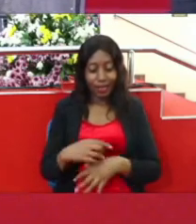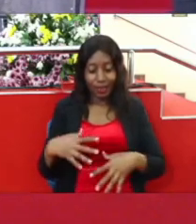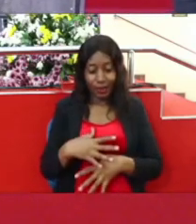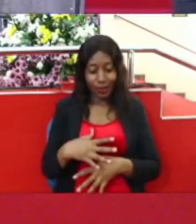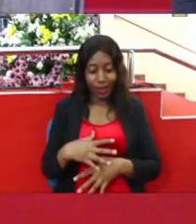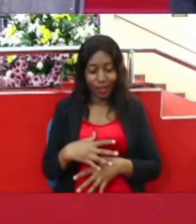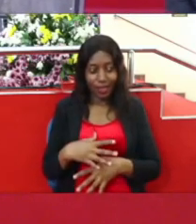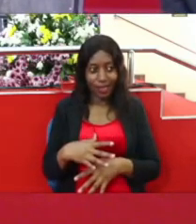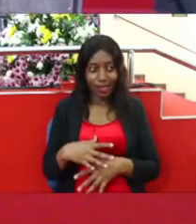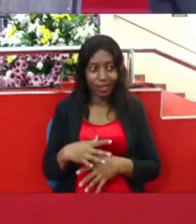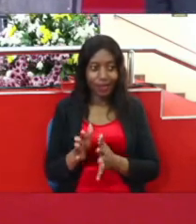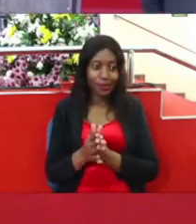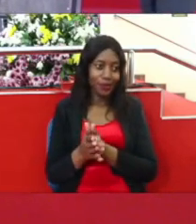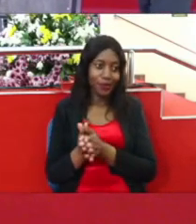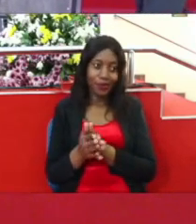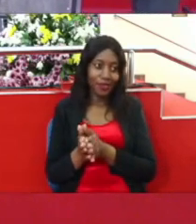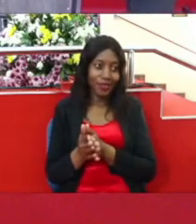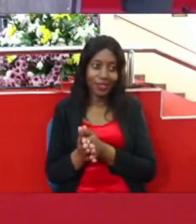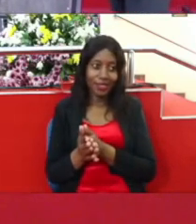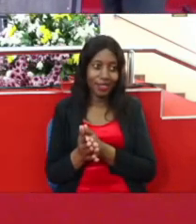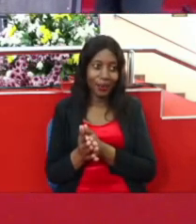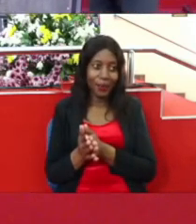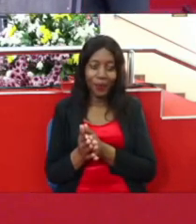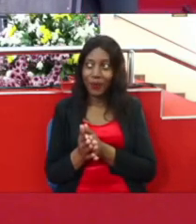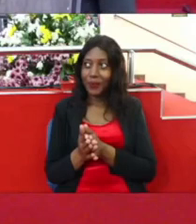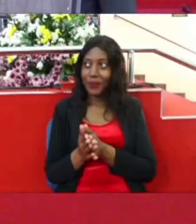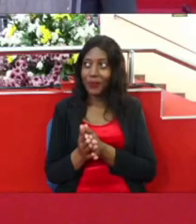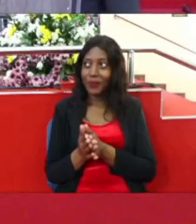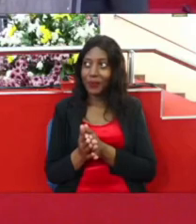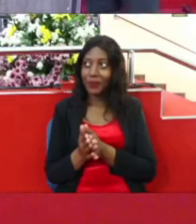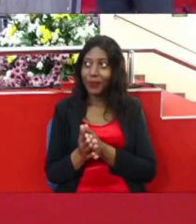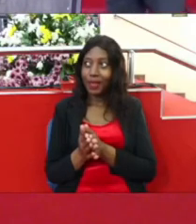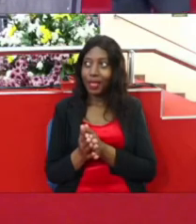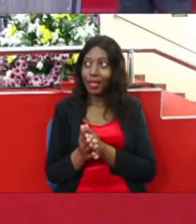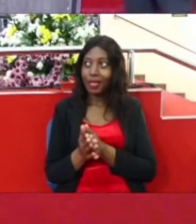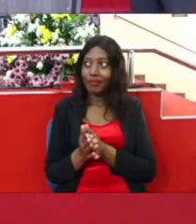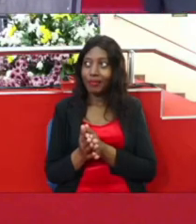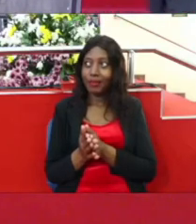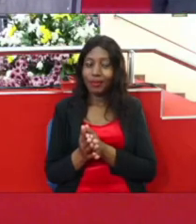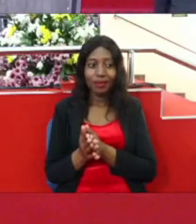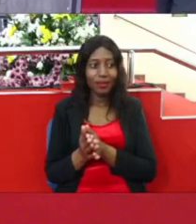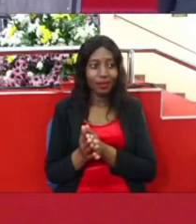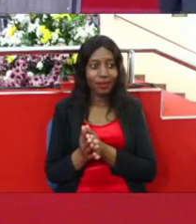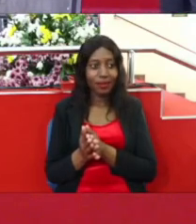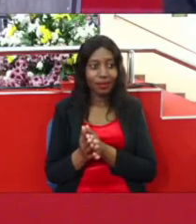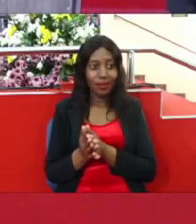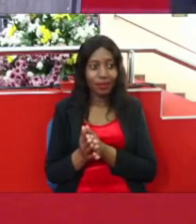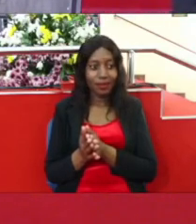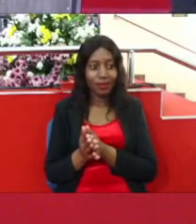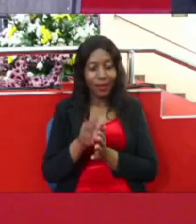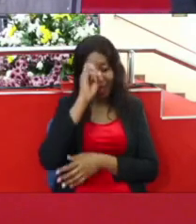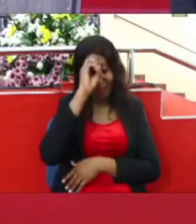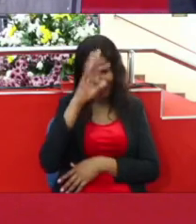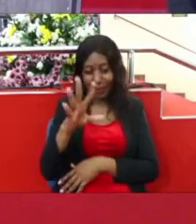Ni mhubiri mtelezi. Mtelezi sana. Akona mate ya fish. Na akona all those things.